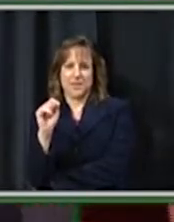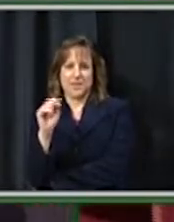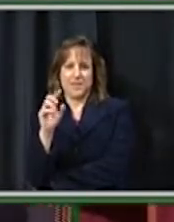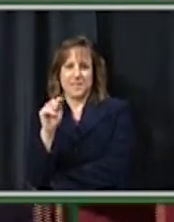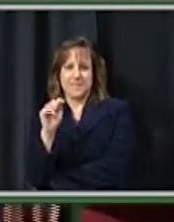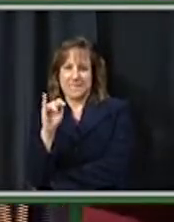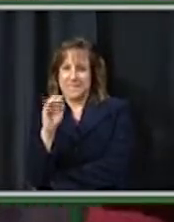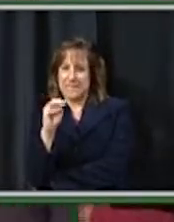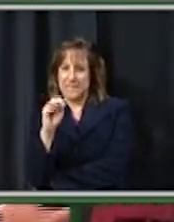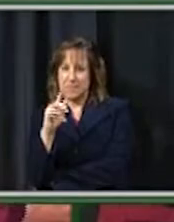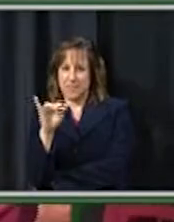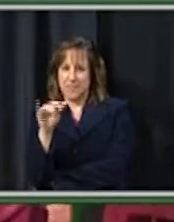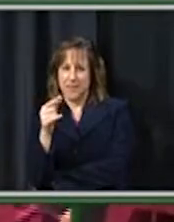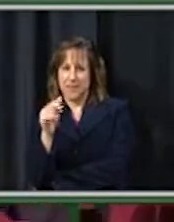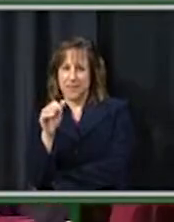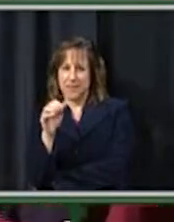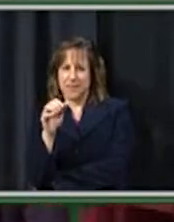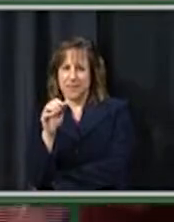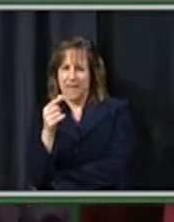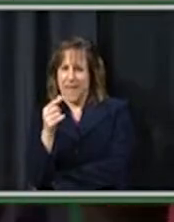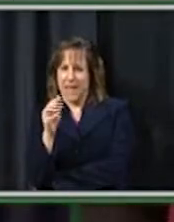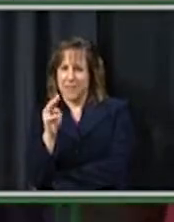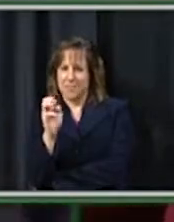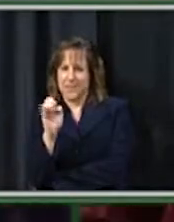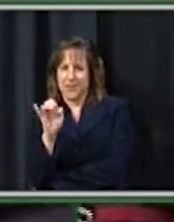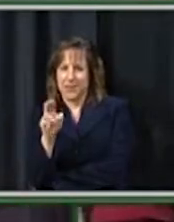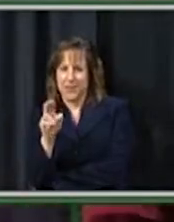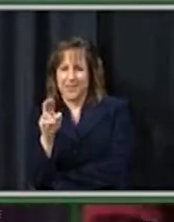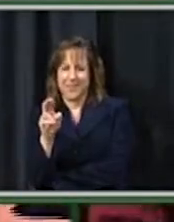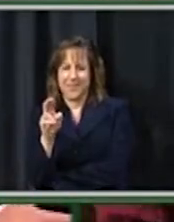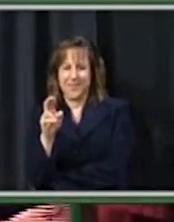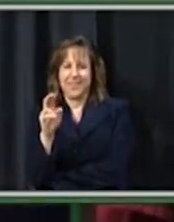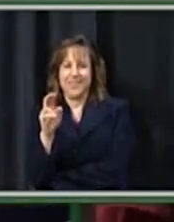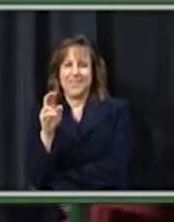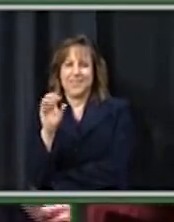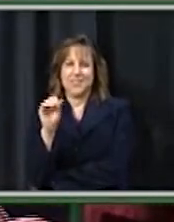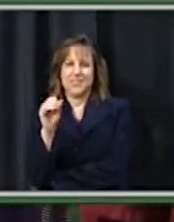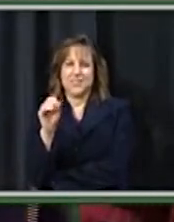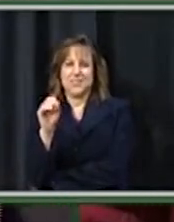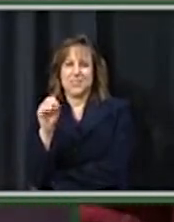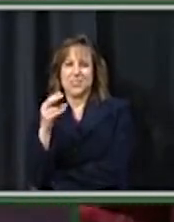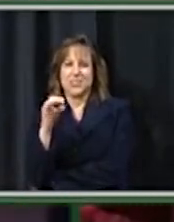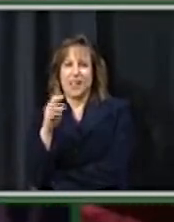Timothy Gagnier. Shelby Nicole Henry.